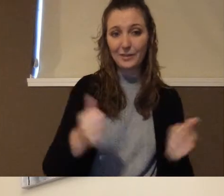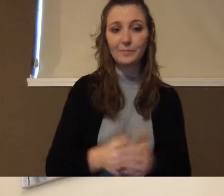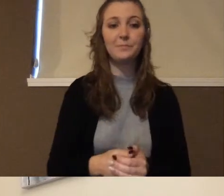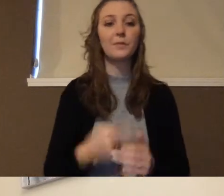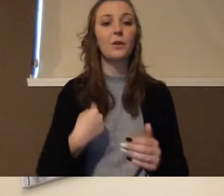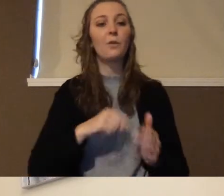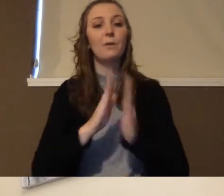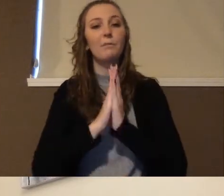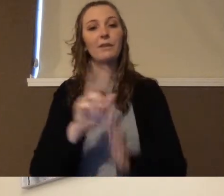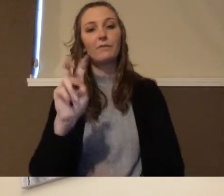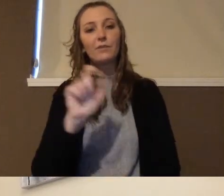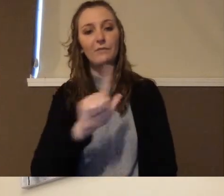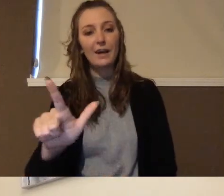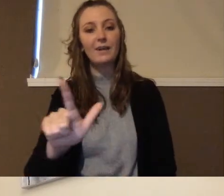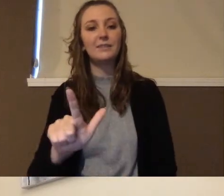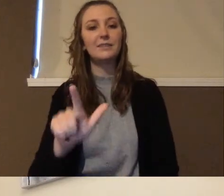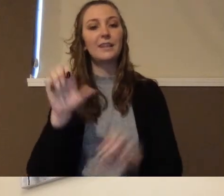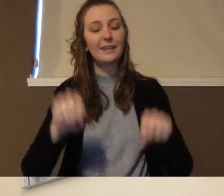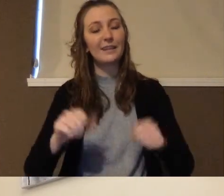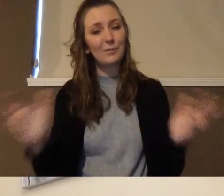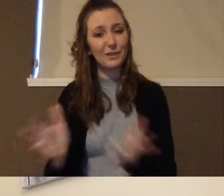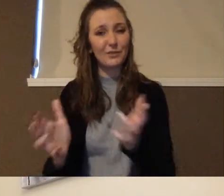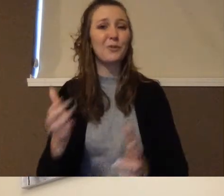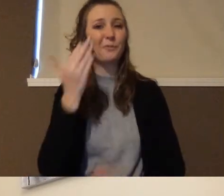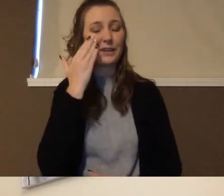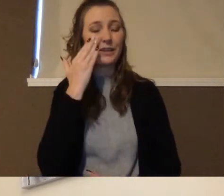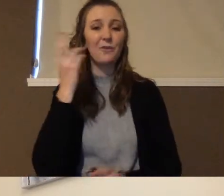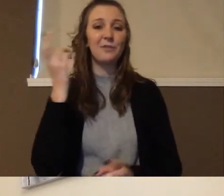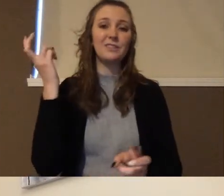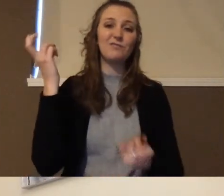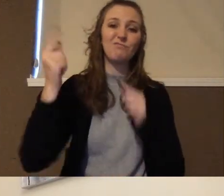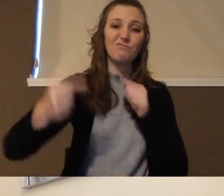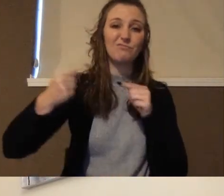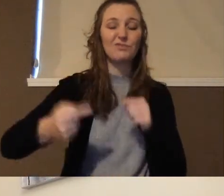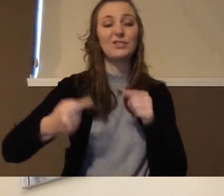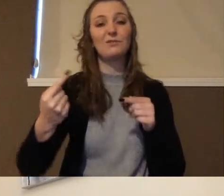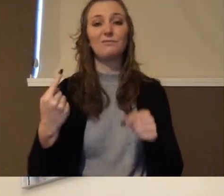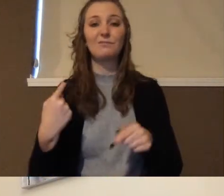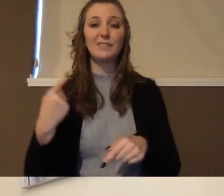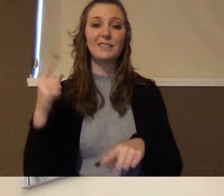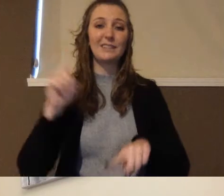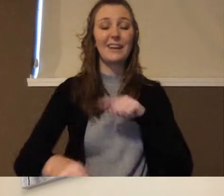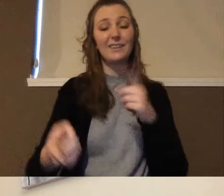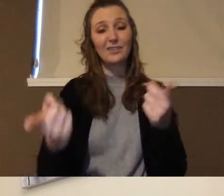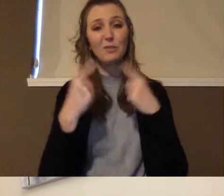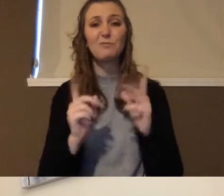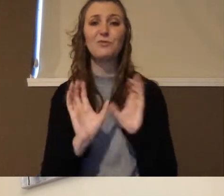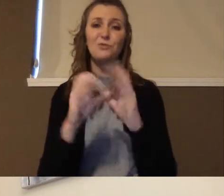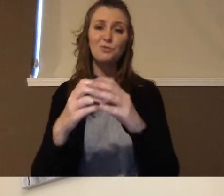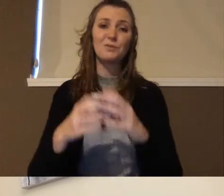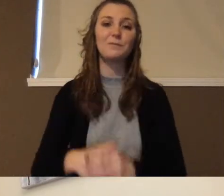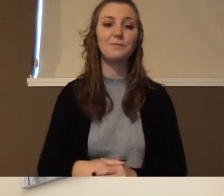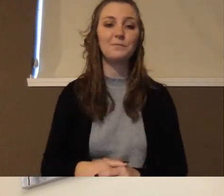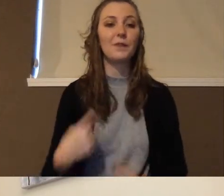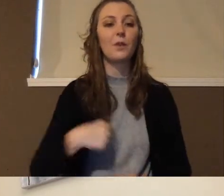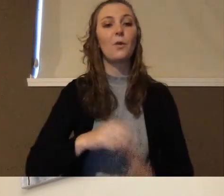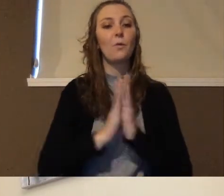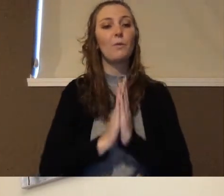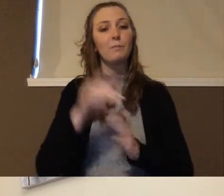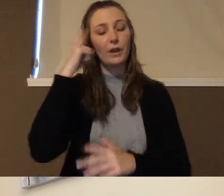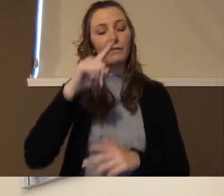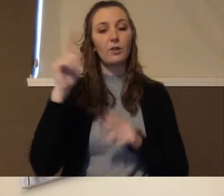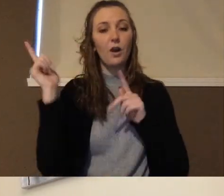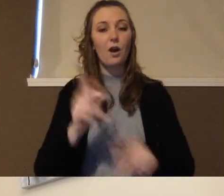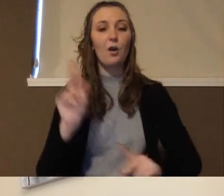on this journey when it's so difficult to be deprived of the groups and gatherings that bring him joy. We pray for all of those suffering under the crushing weight